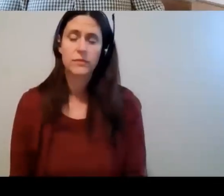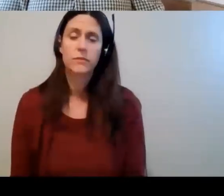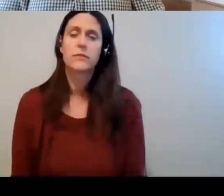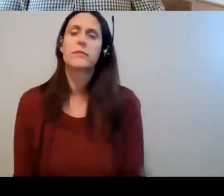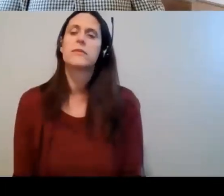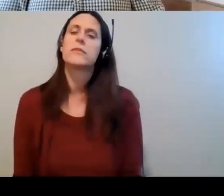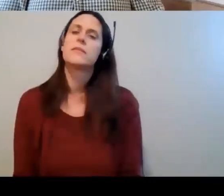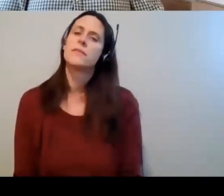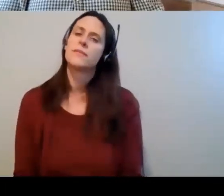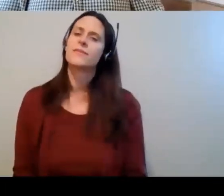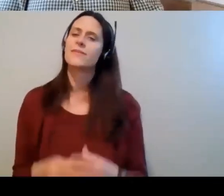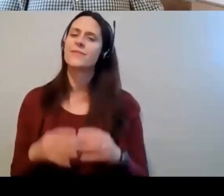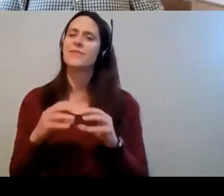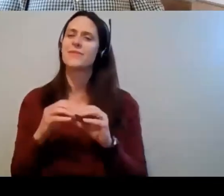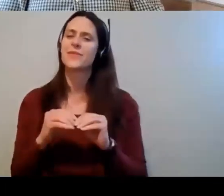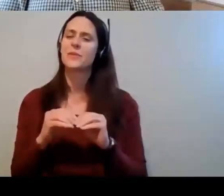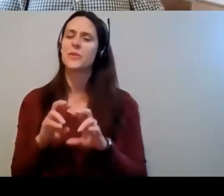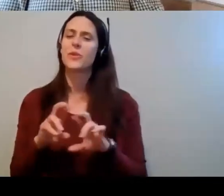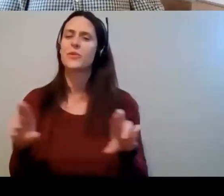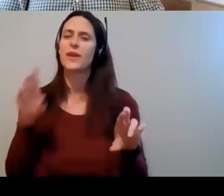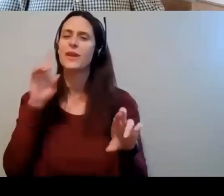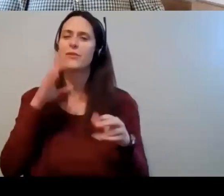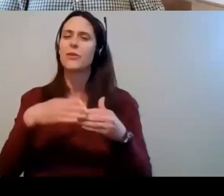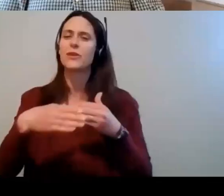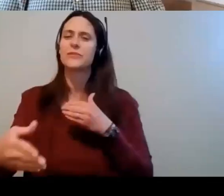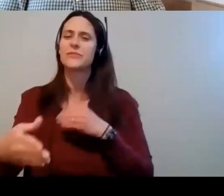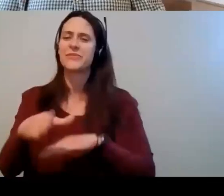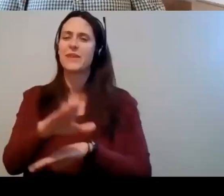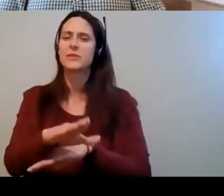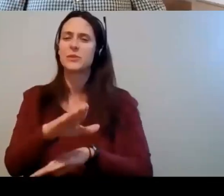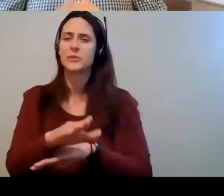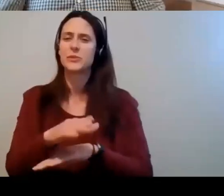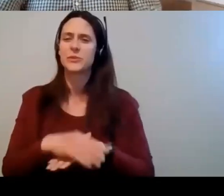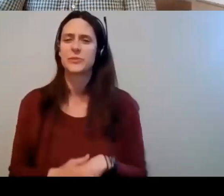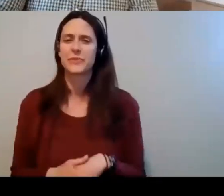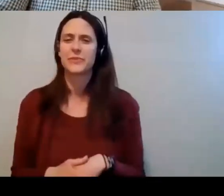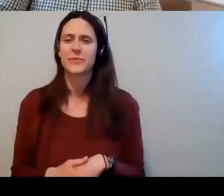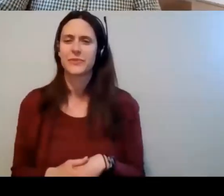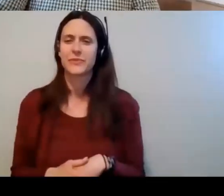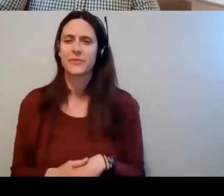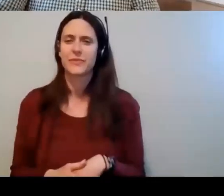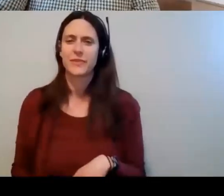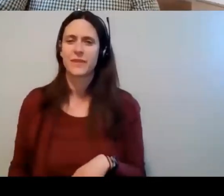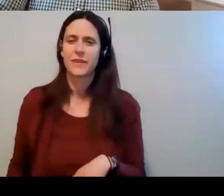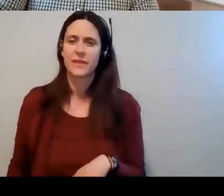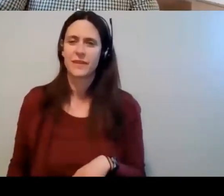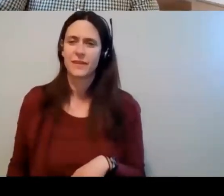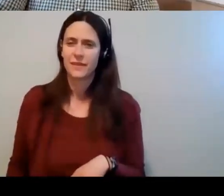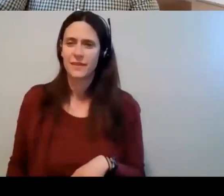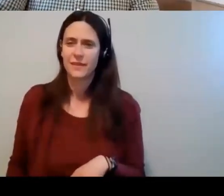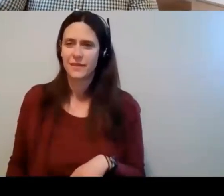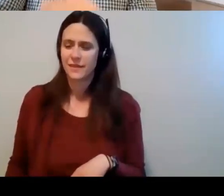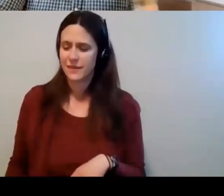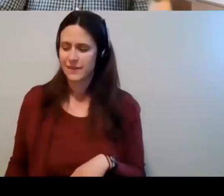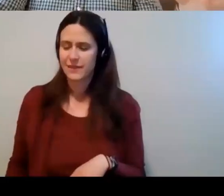A little more grounded for the rest of our talk together today. So I want to talk very